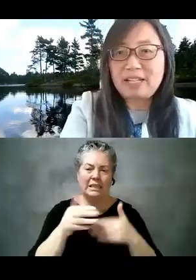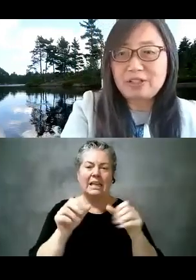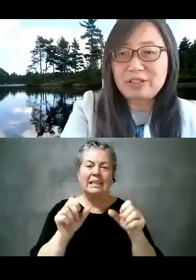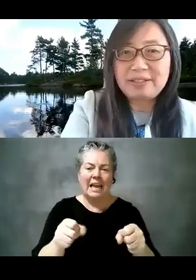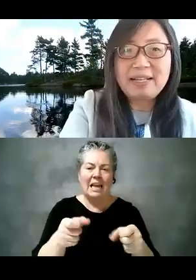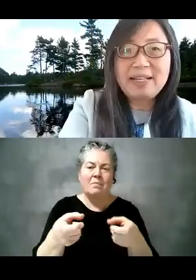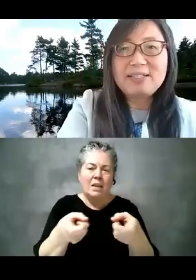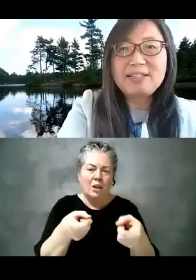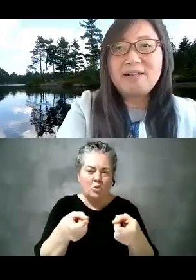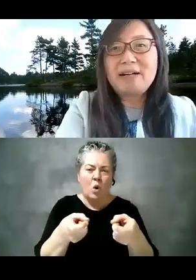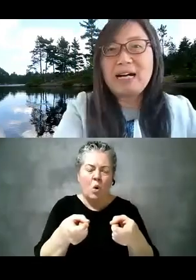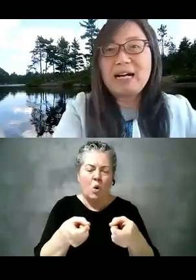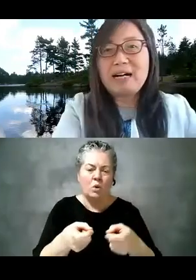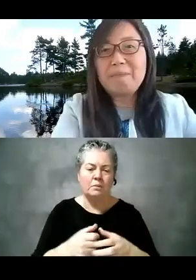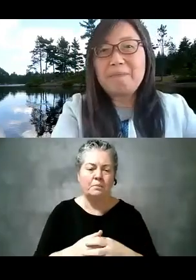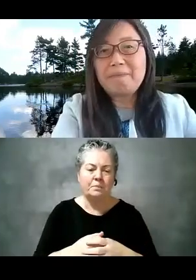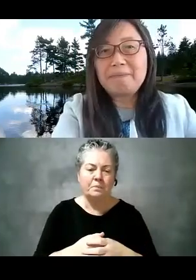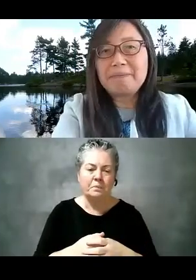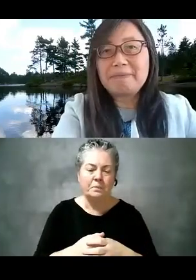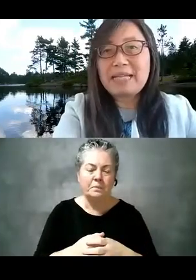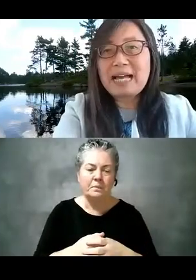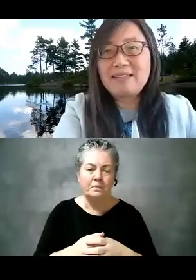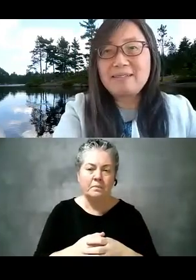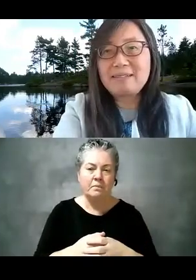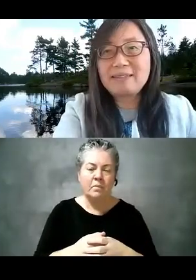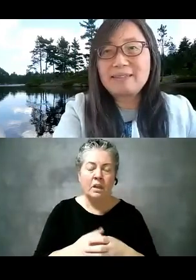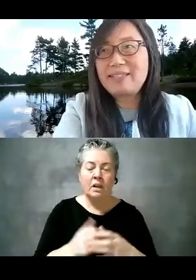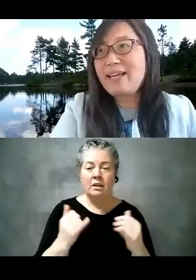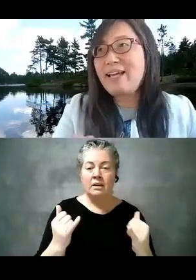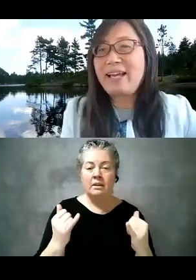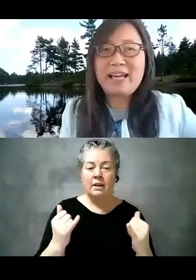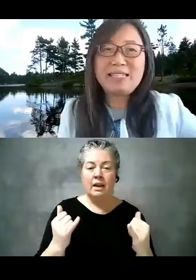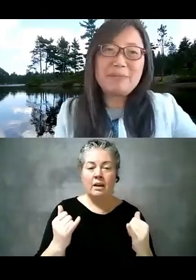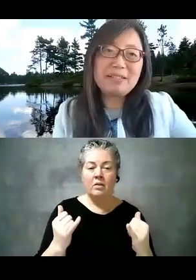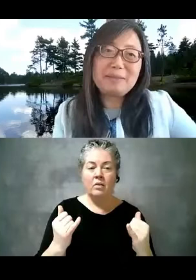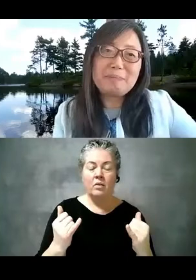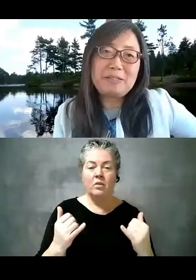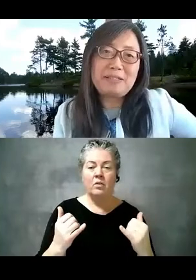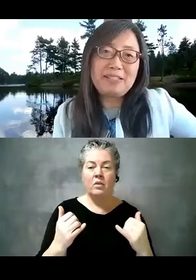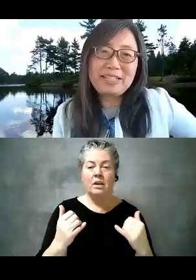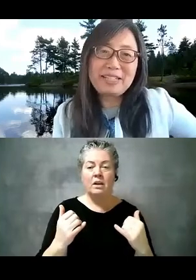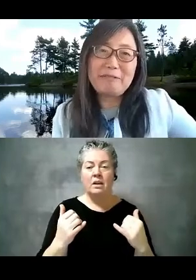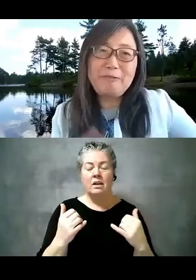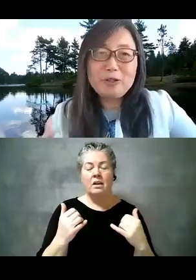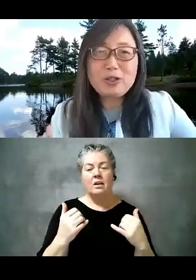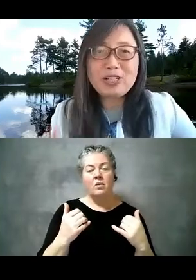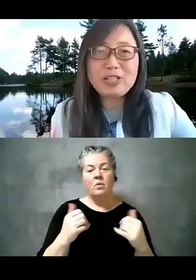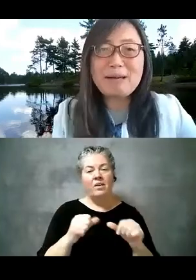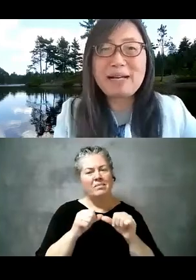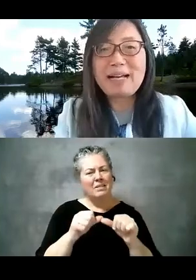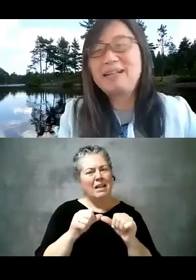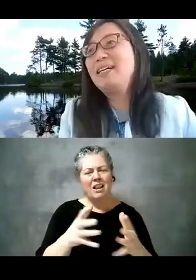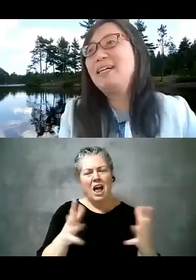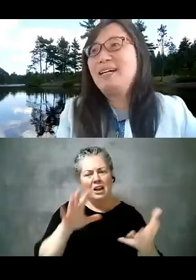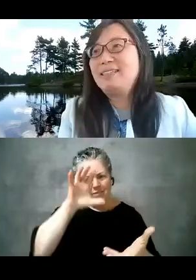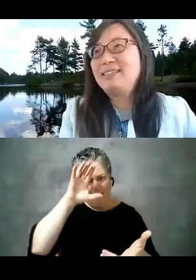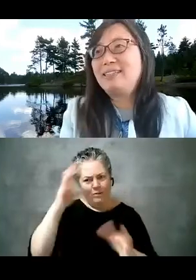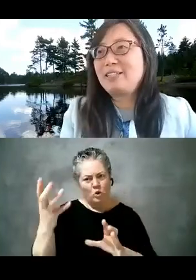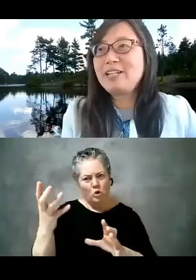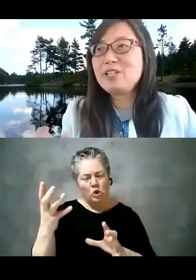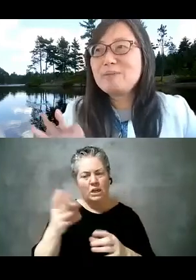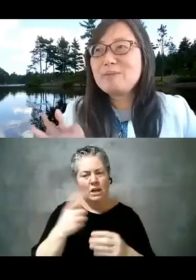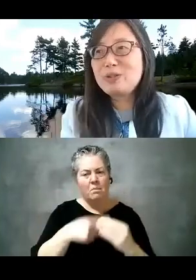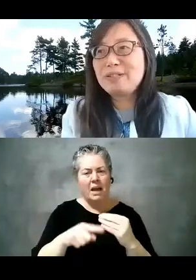moderated mediation. So now there has been persisting confusion about